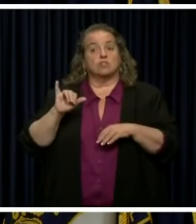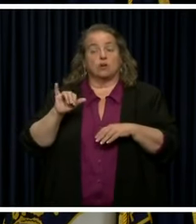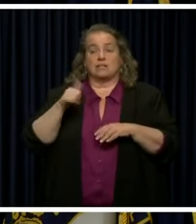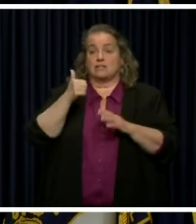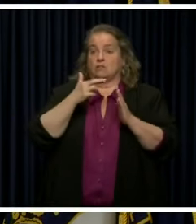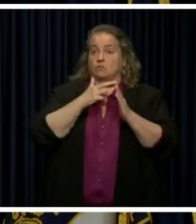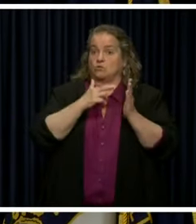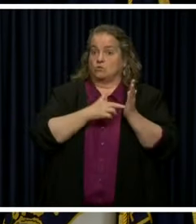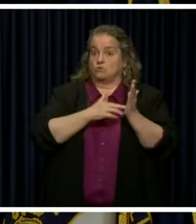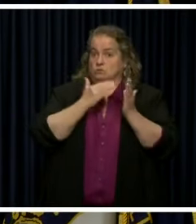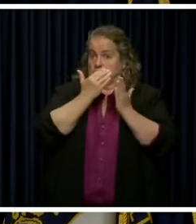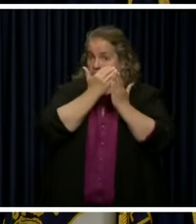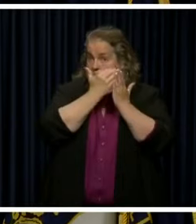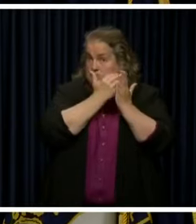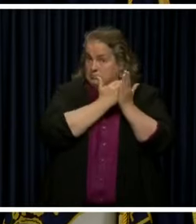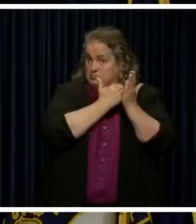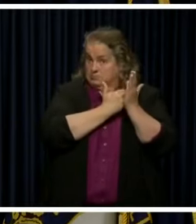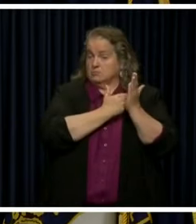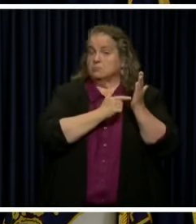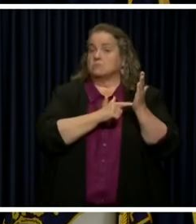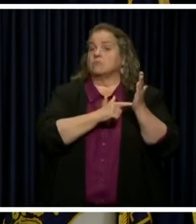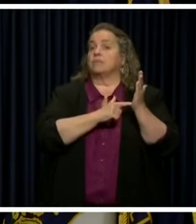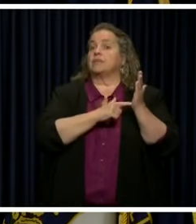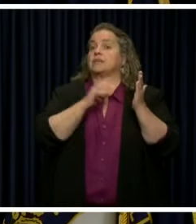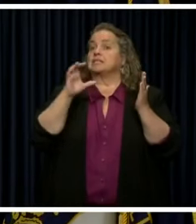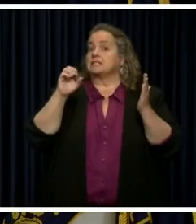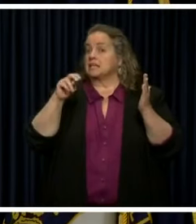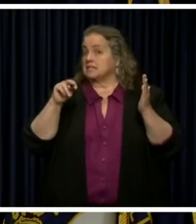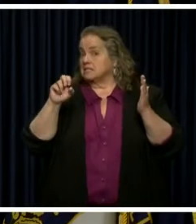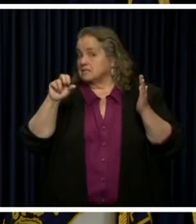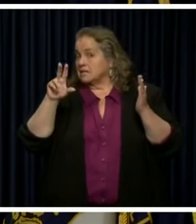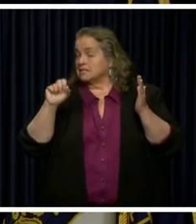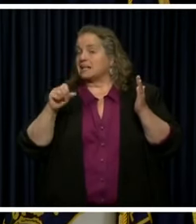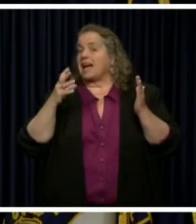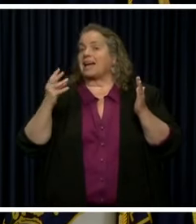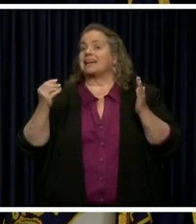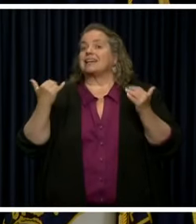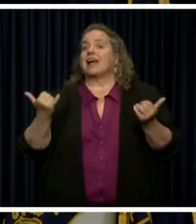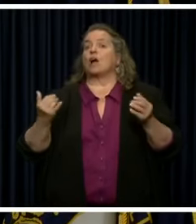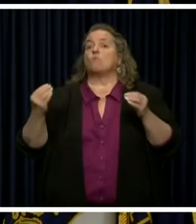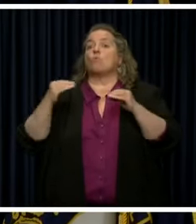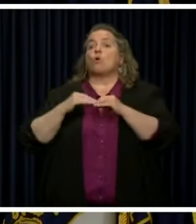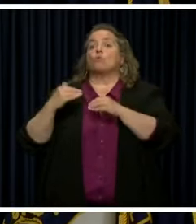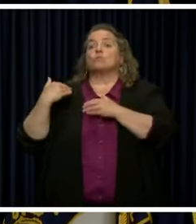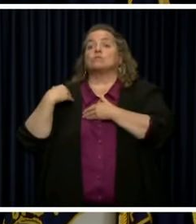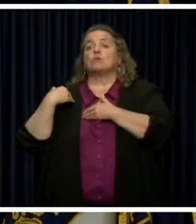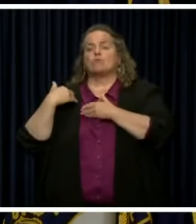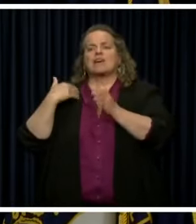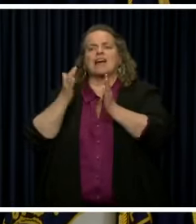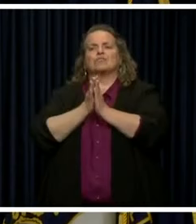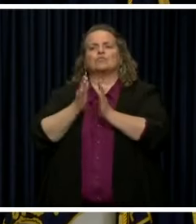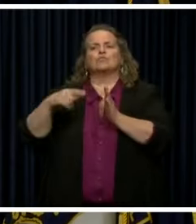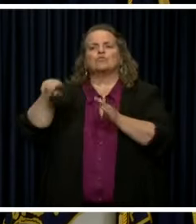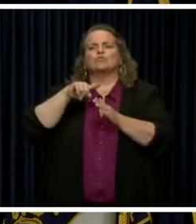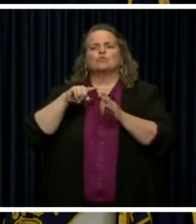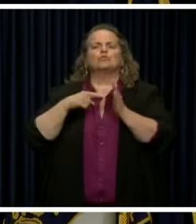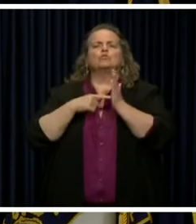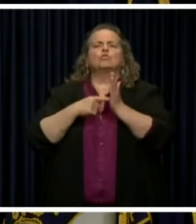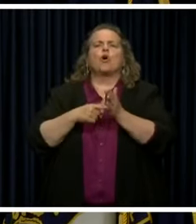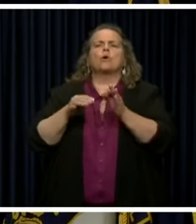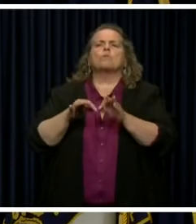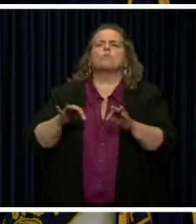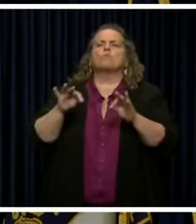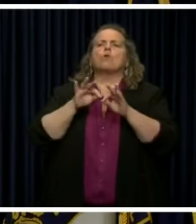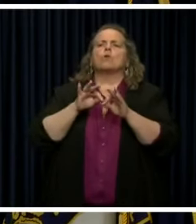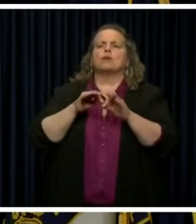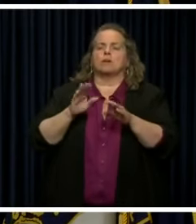census, especially now that we are taking on even more responsibility, we ask you to model the important behavior that we need to see to all